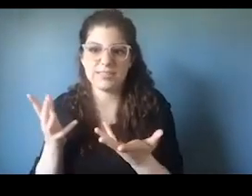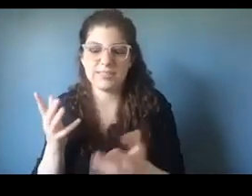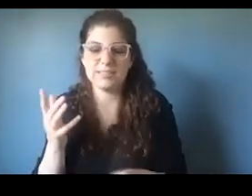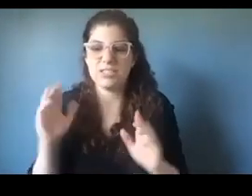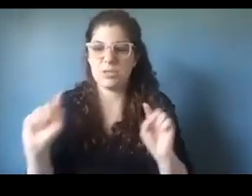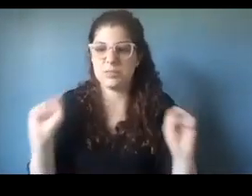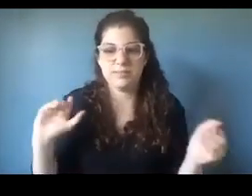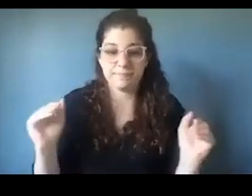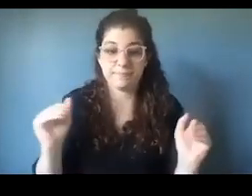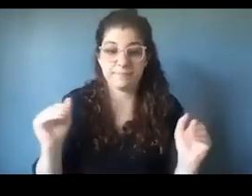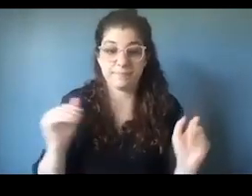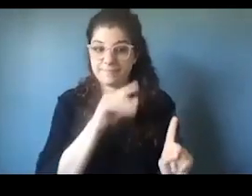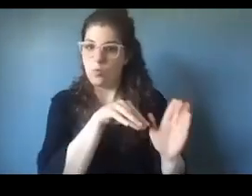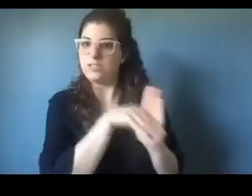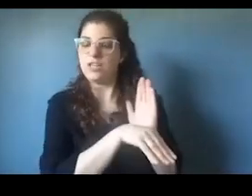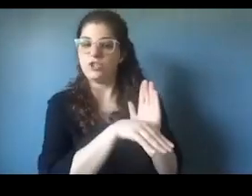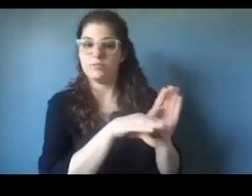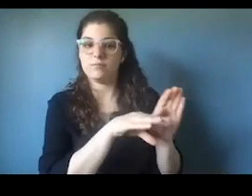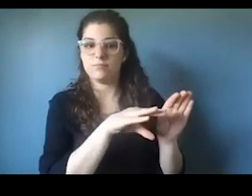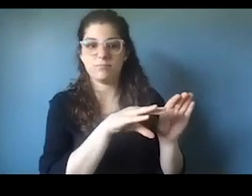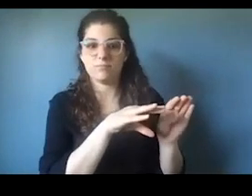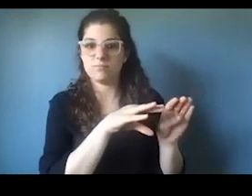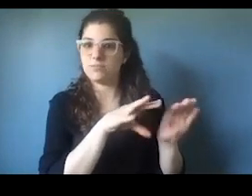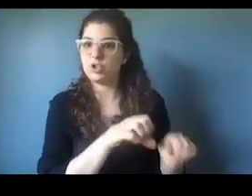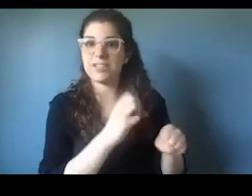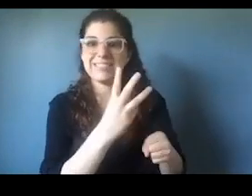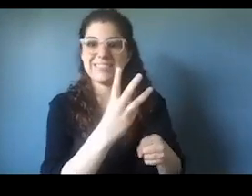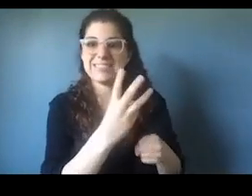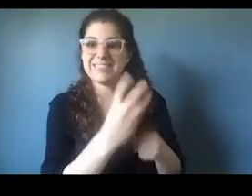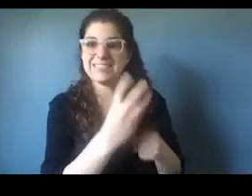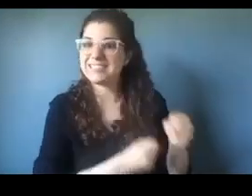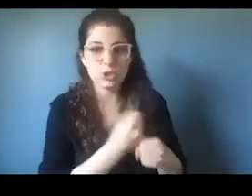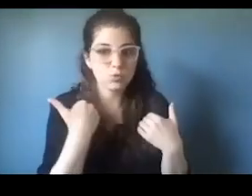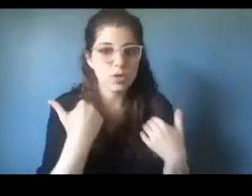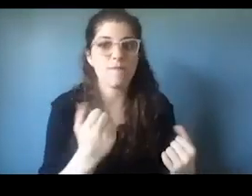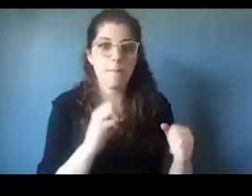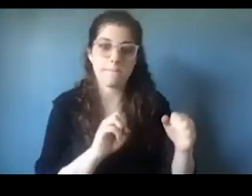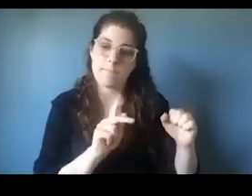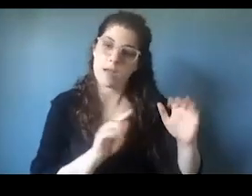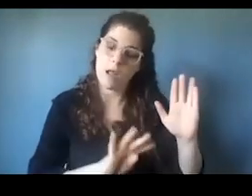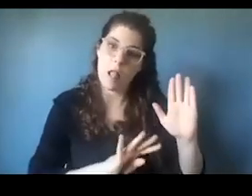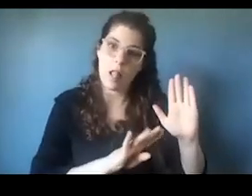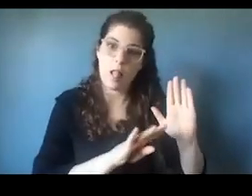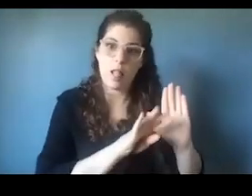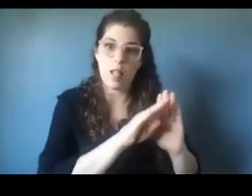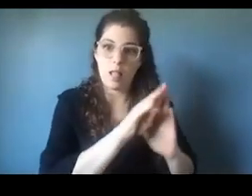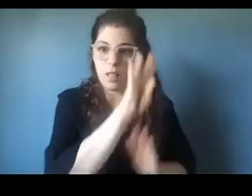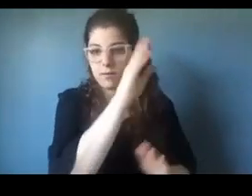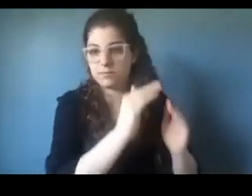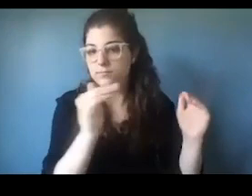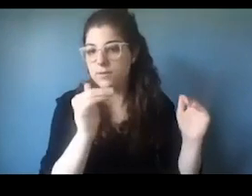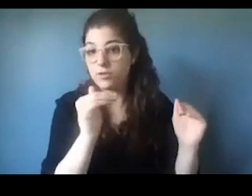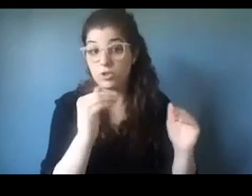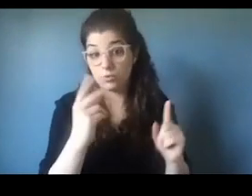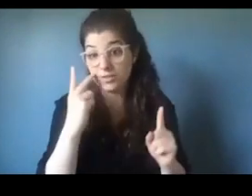Even that recession took, more than 6 years to recover from, more than 6 years for jobs to get back to their level. Okay, so you can see we've